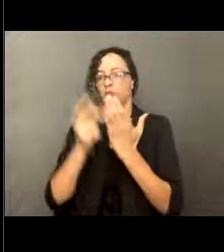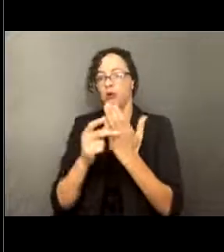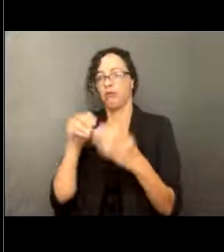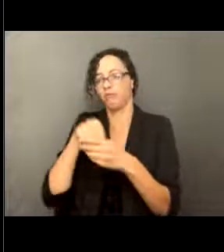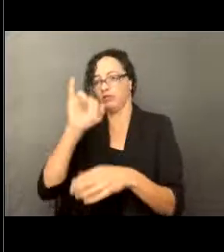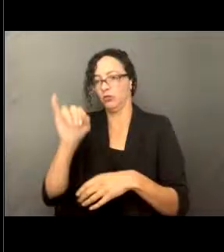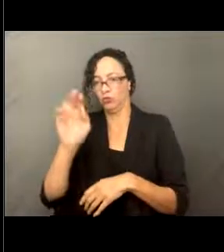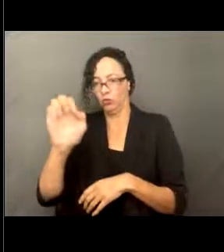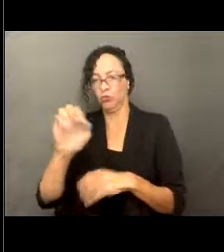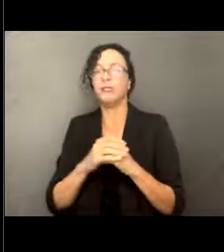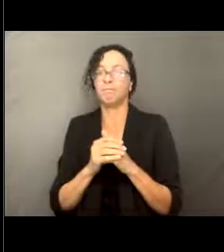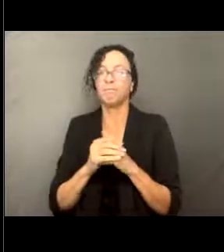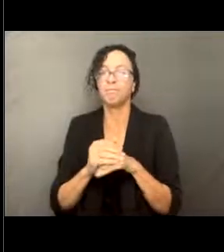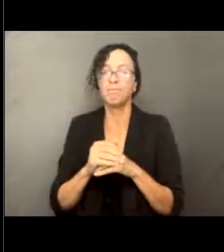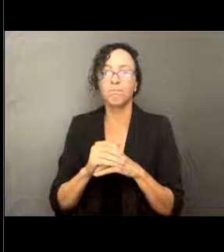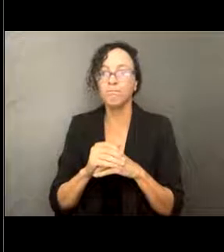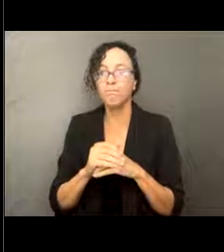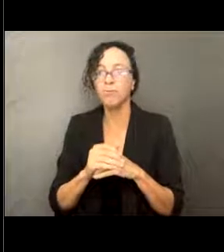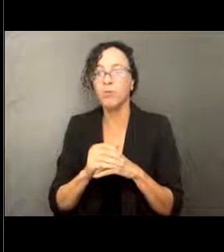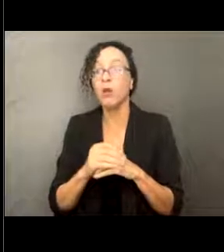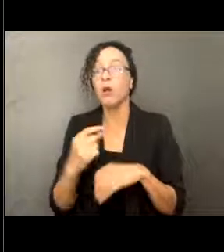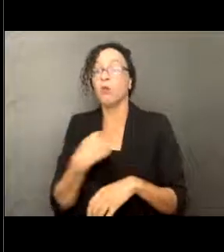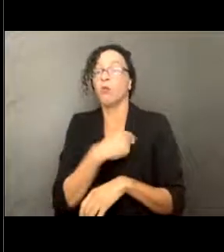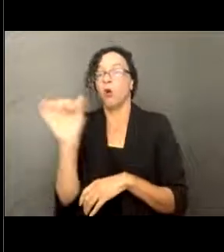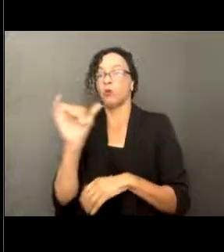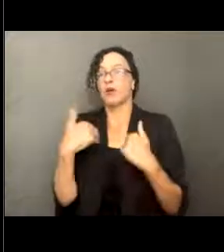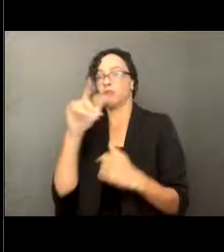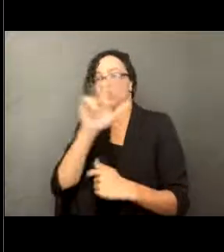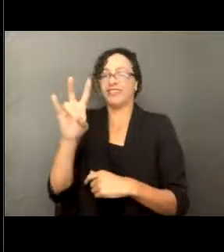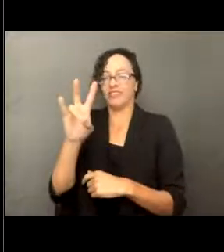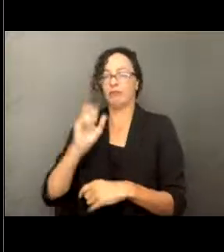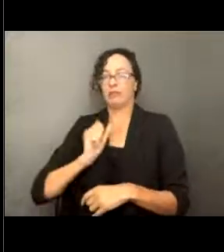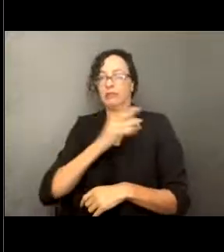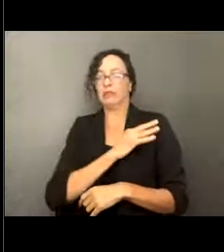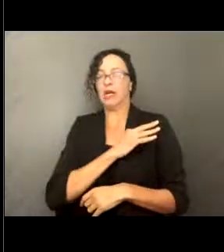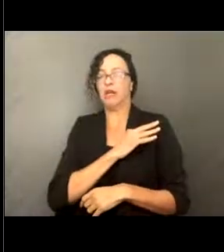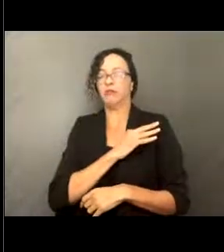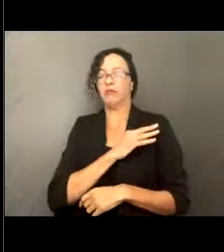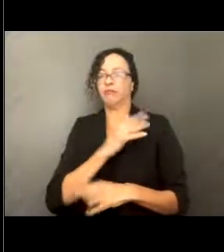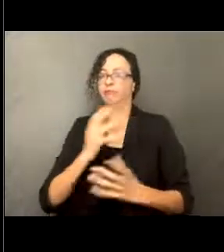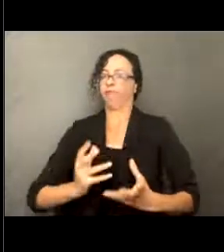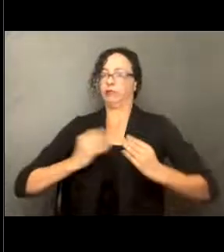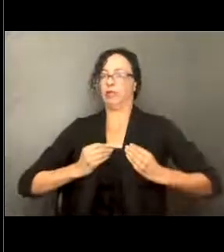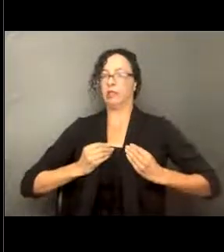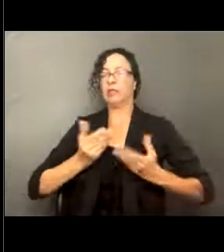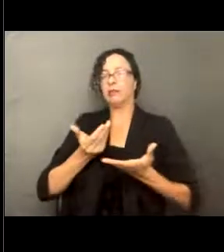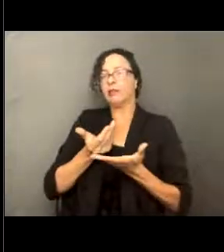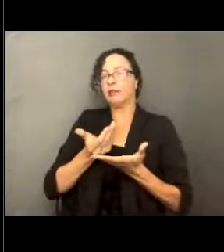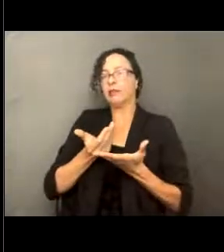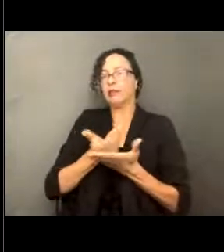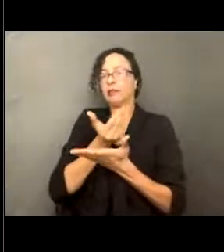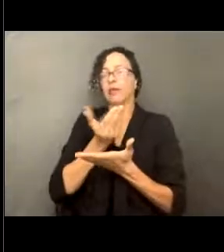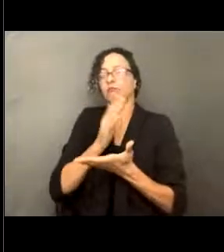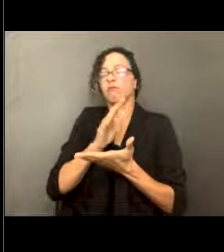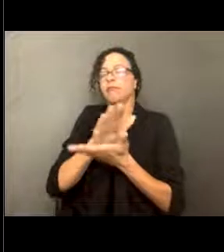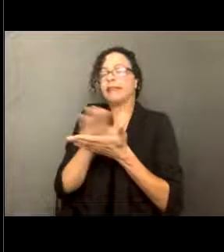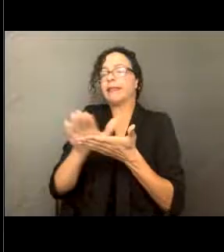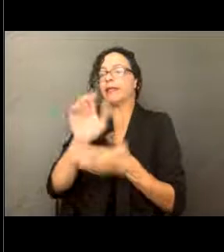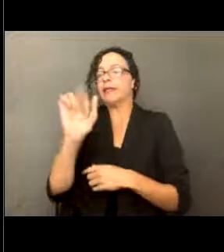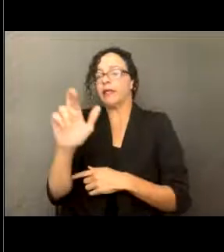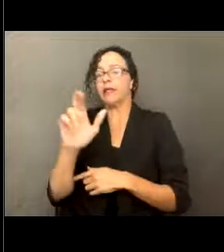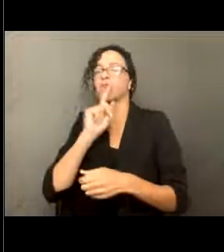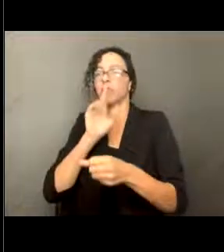We also had 27 staff take the Clean Air Pledge on October 5th. They chose a number of different